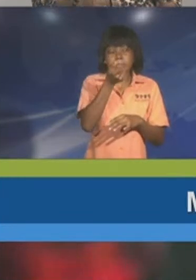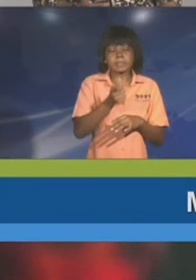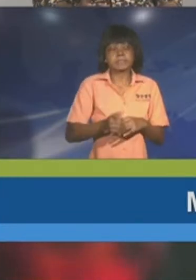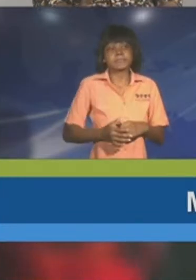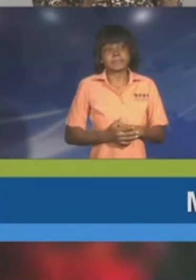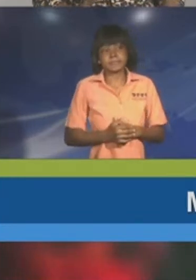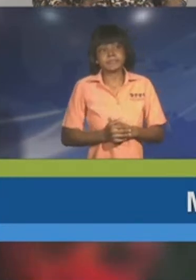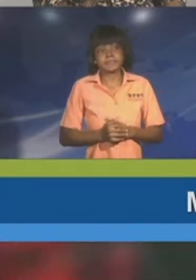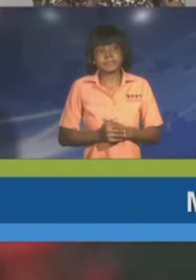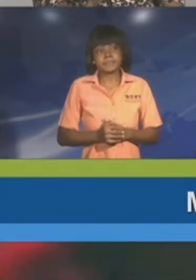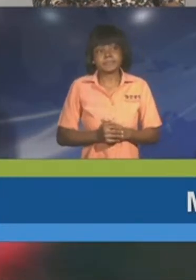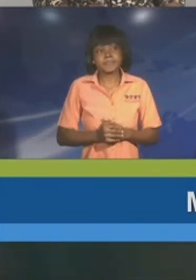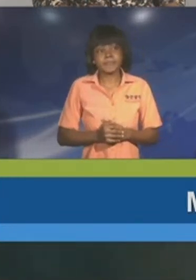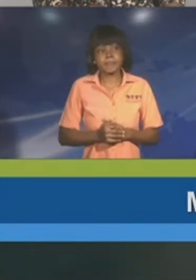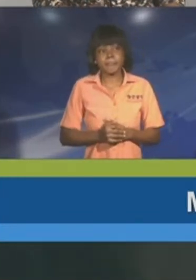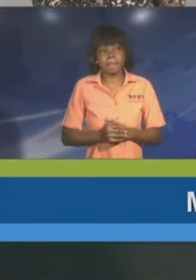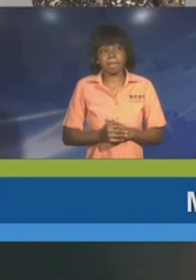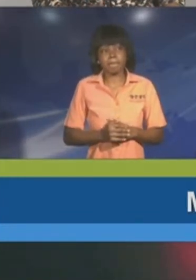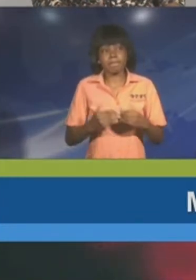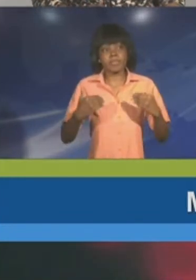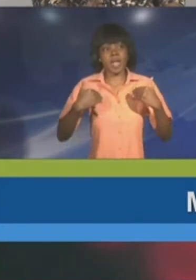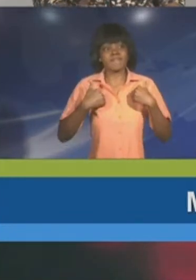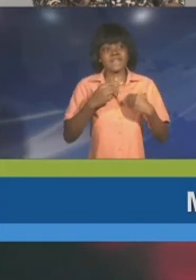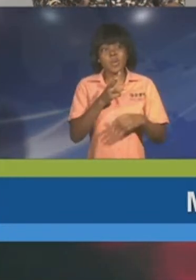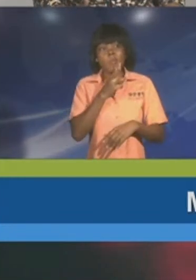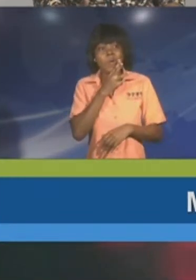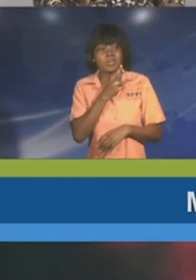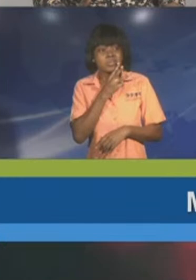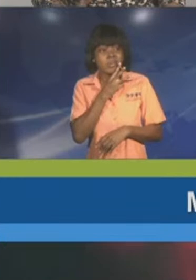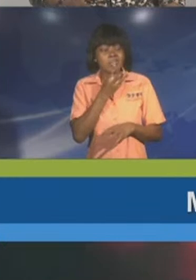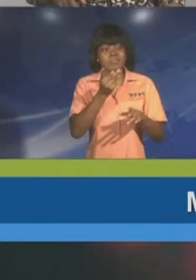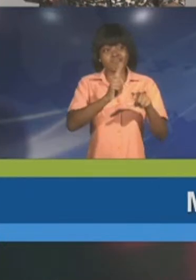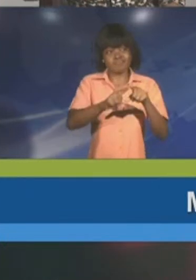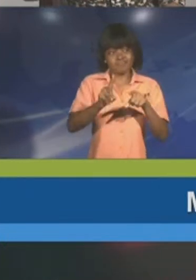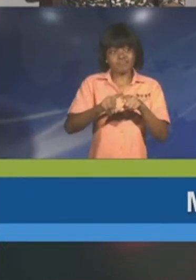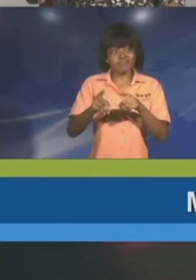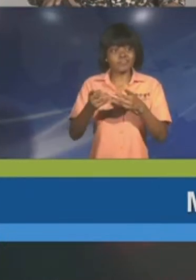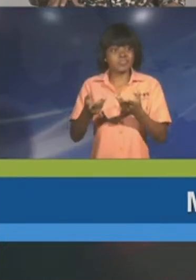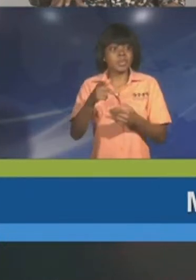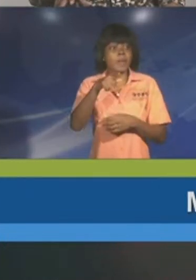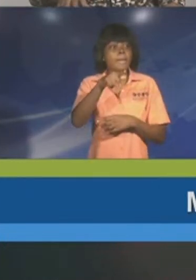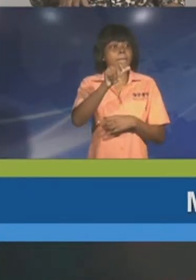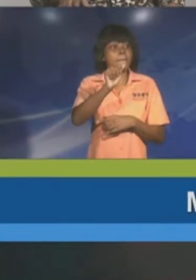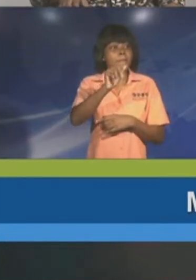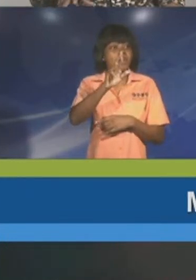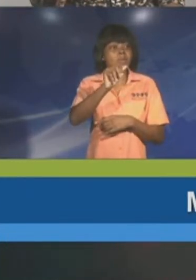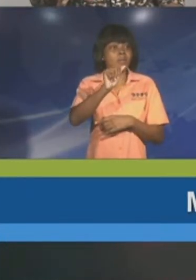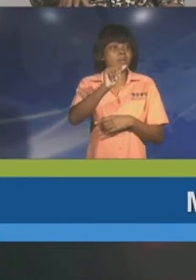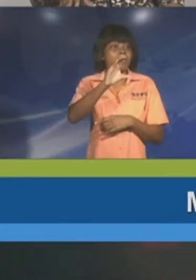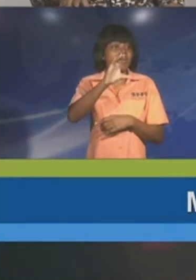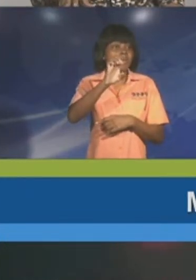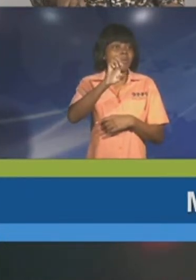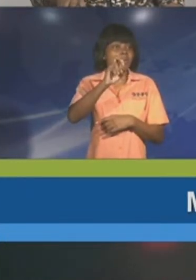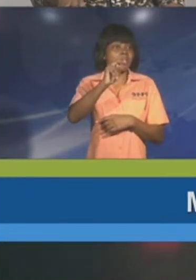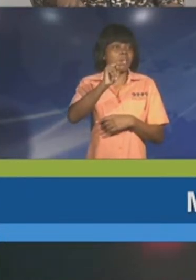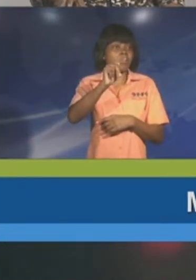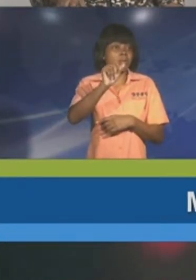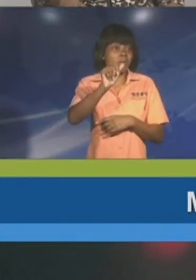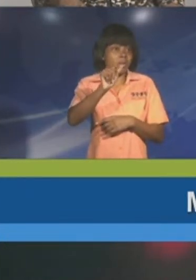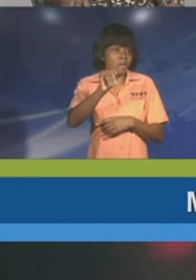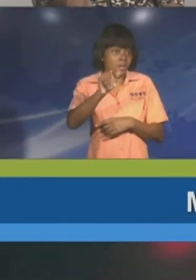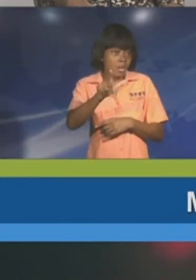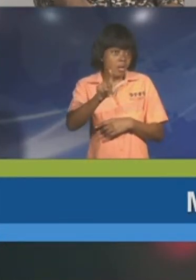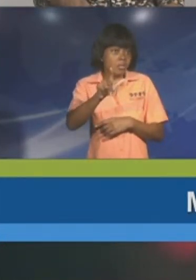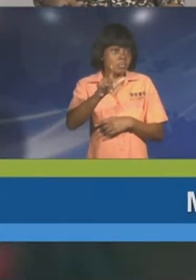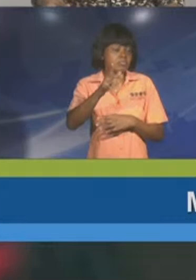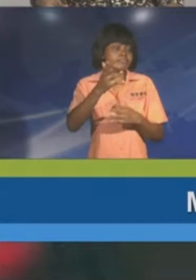agents, your paracetamol, your salbutamol, and of course, just remember that if you've been having diarrhea, if your